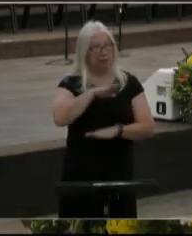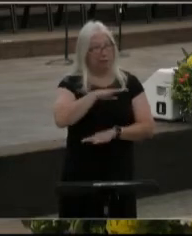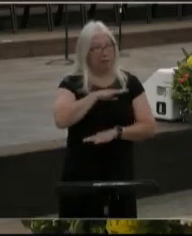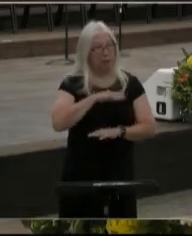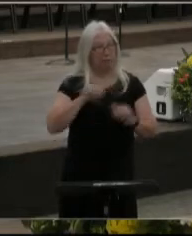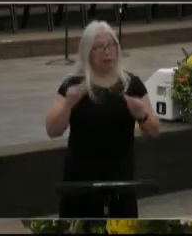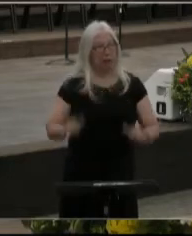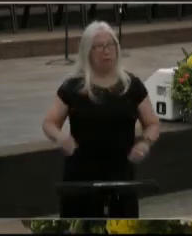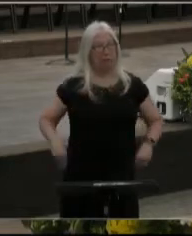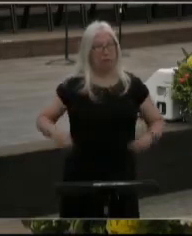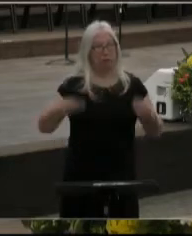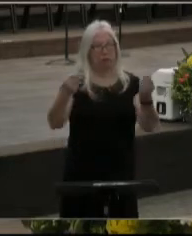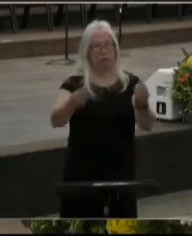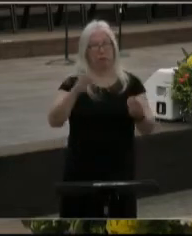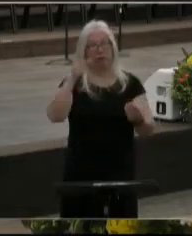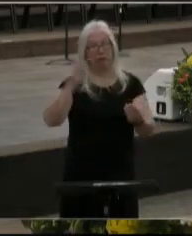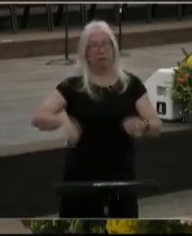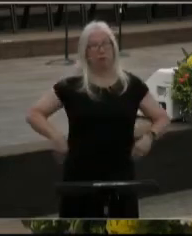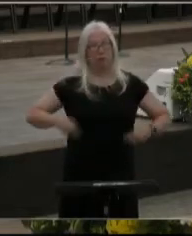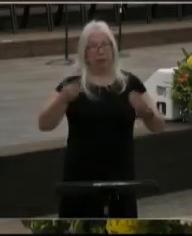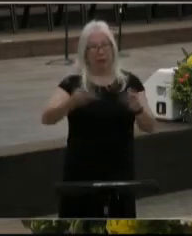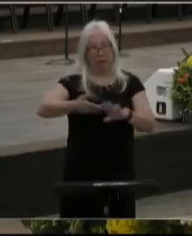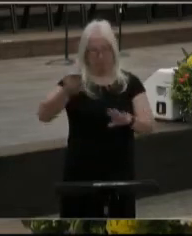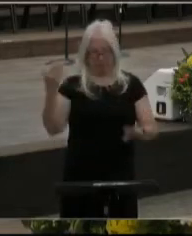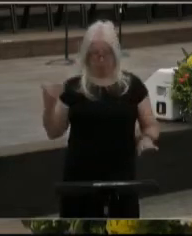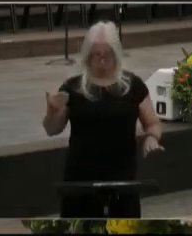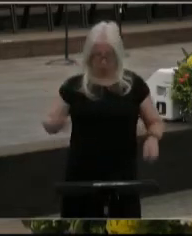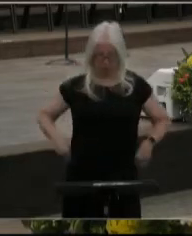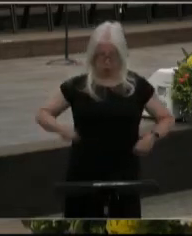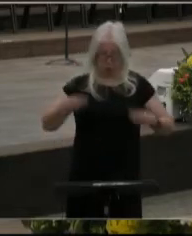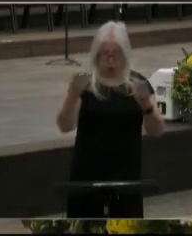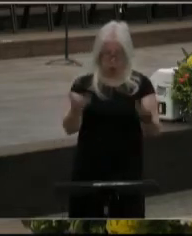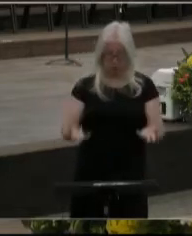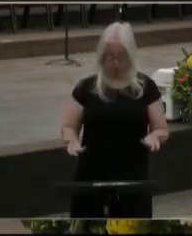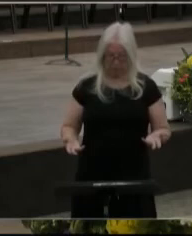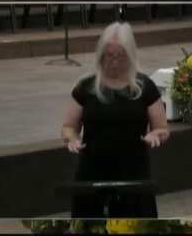I'd be able to give like I've never been able to give before and be generous.